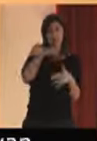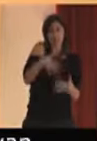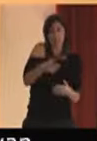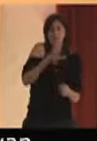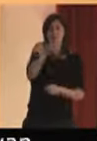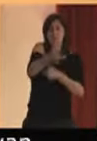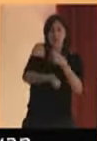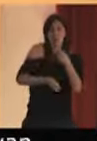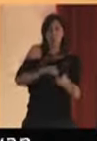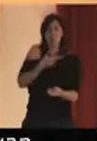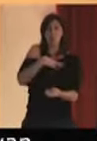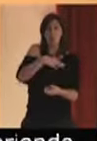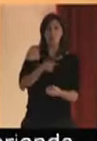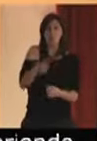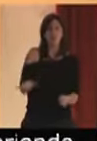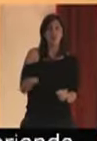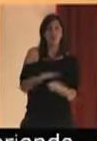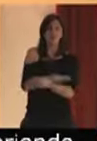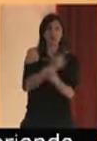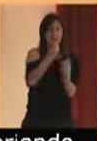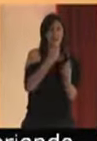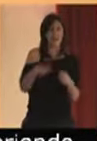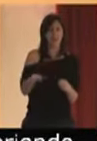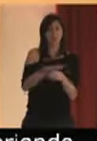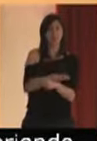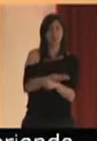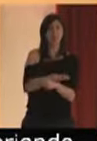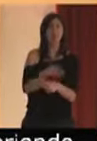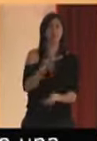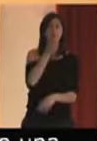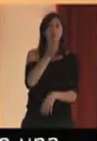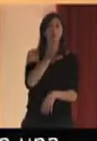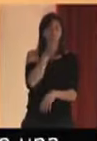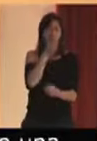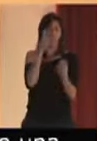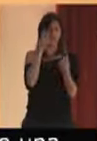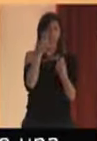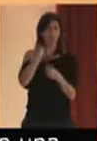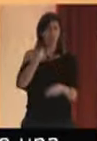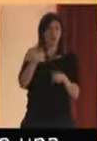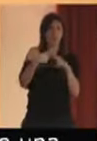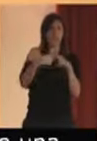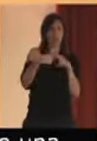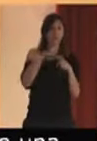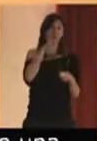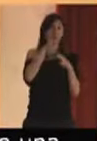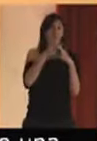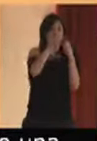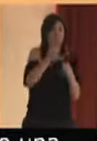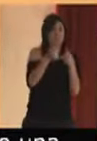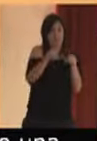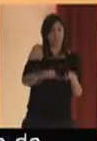little covering some of them, but there's still a big distance between the labeling of